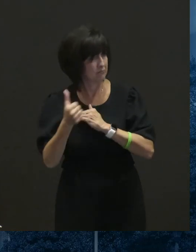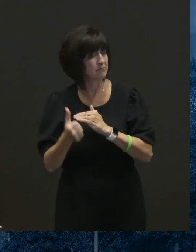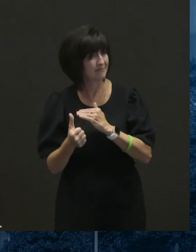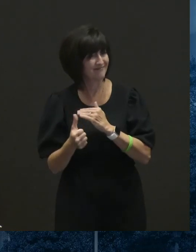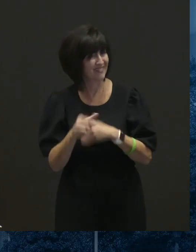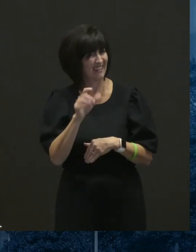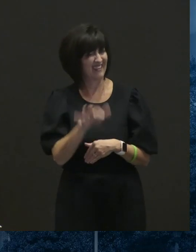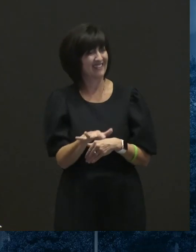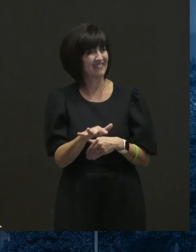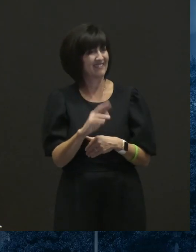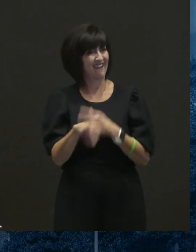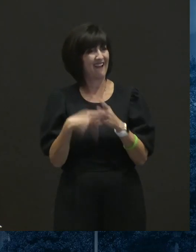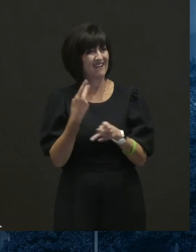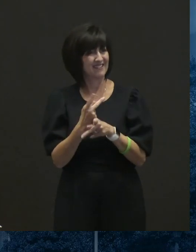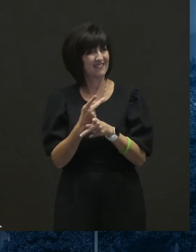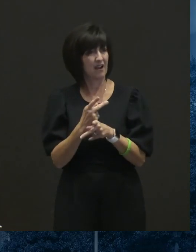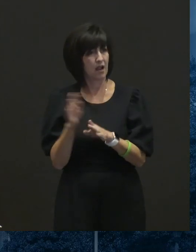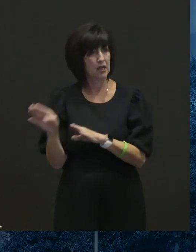behavior that